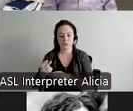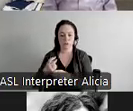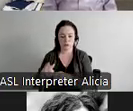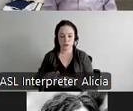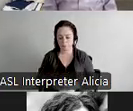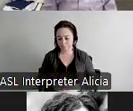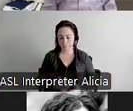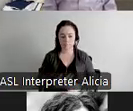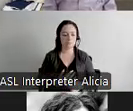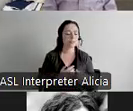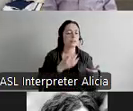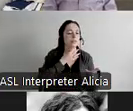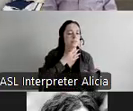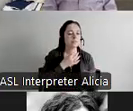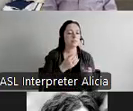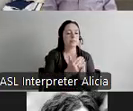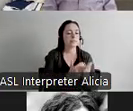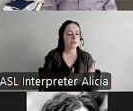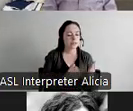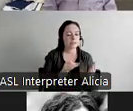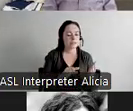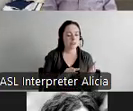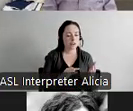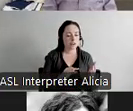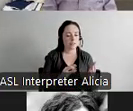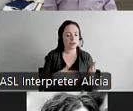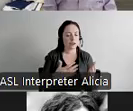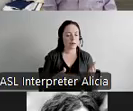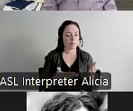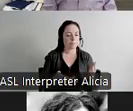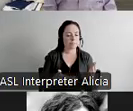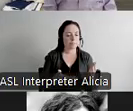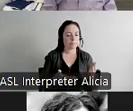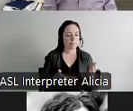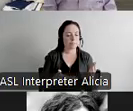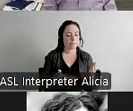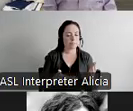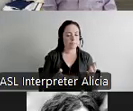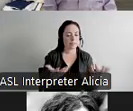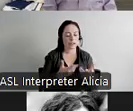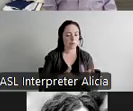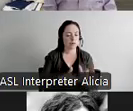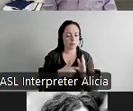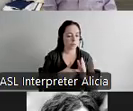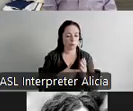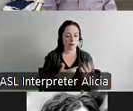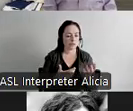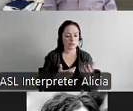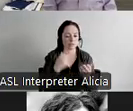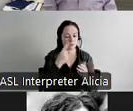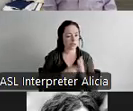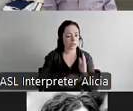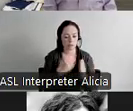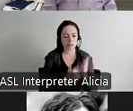Is there a list of capital maintenance that has to be required with estimates of costs? So